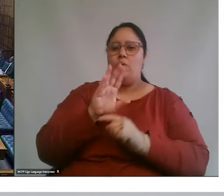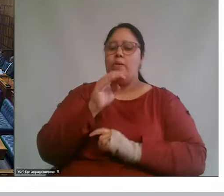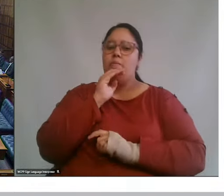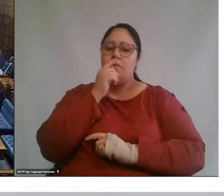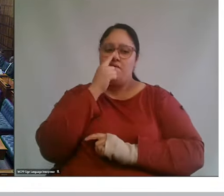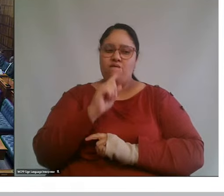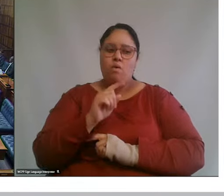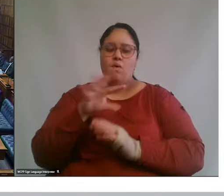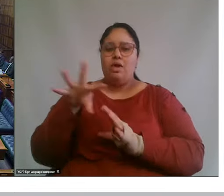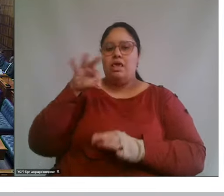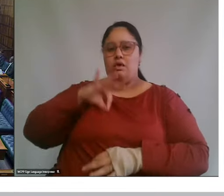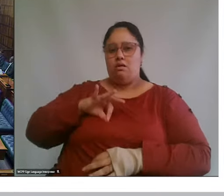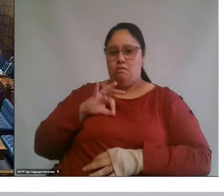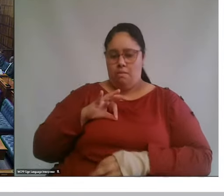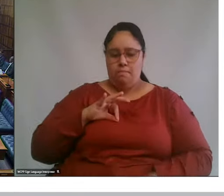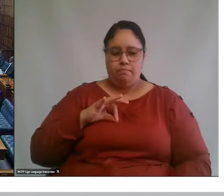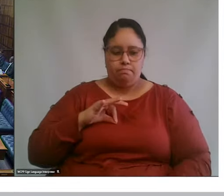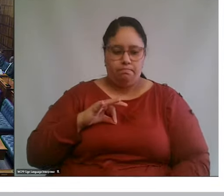for for